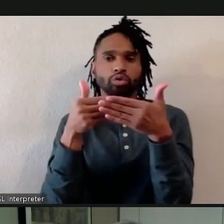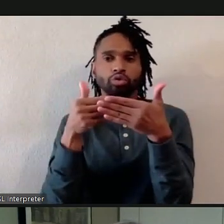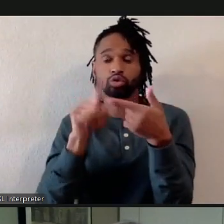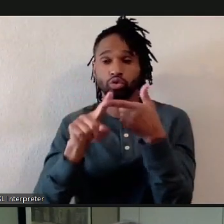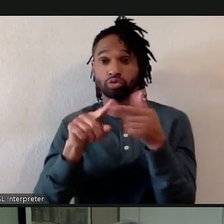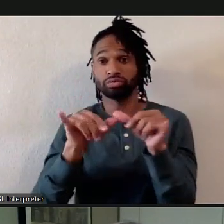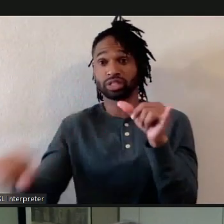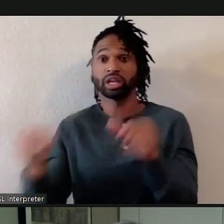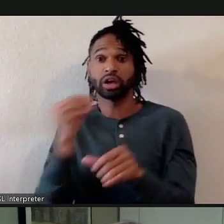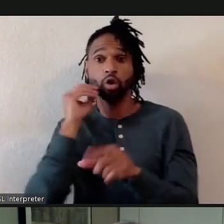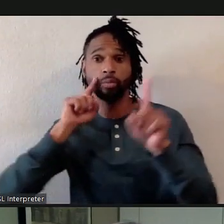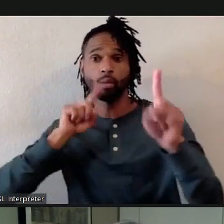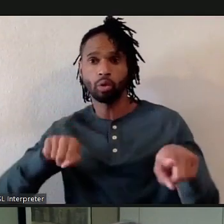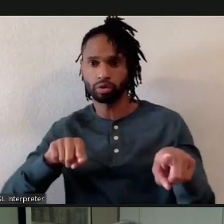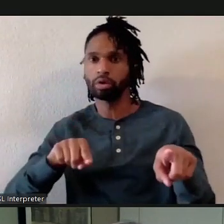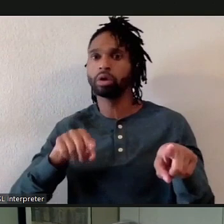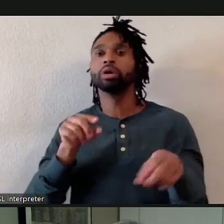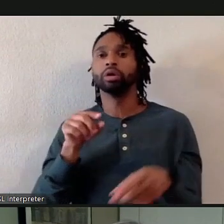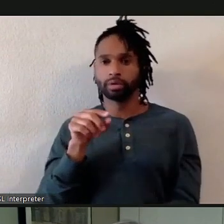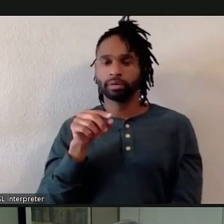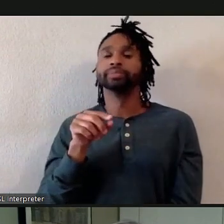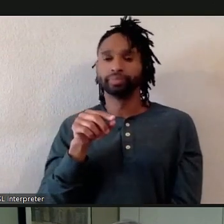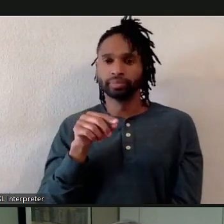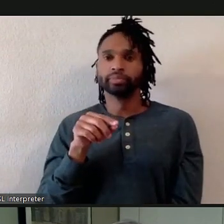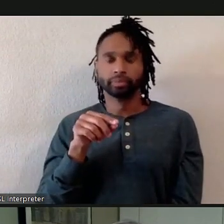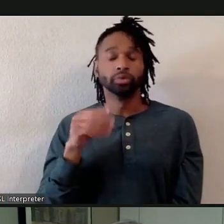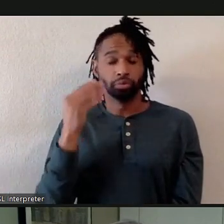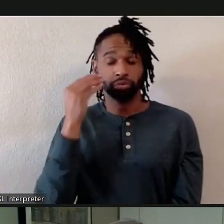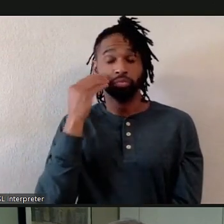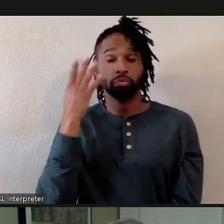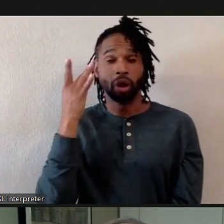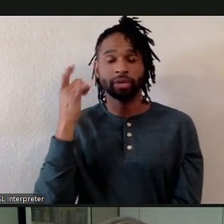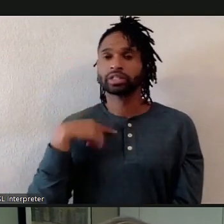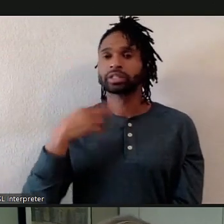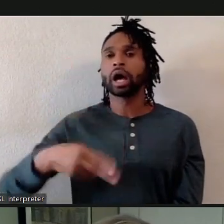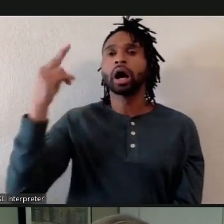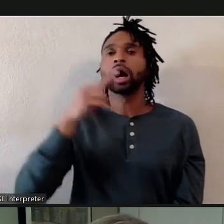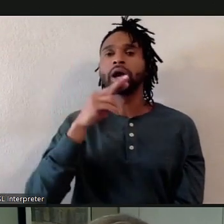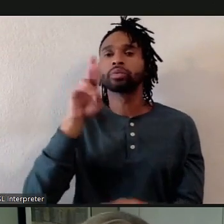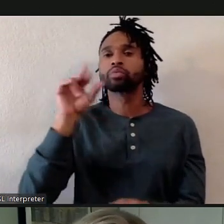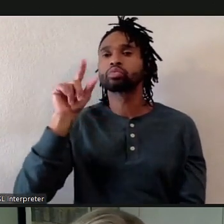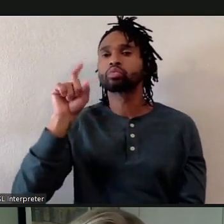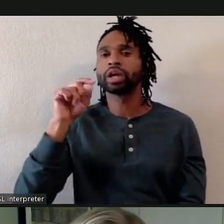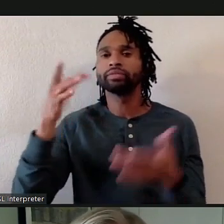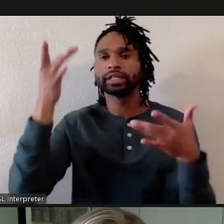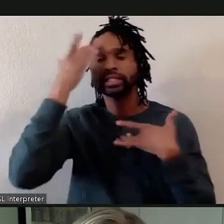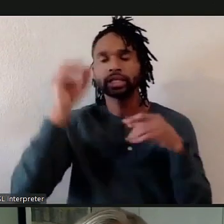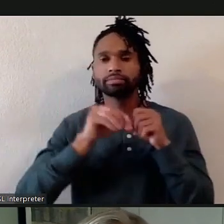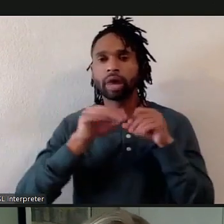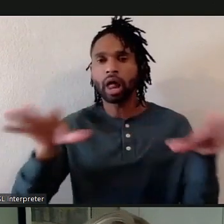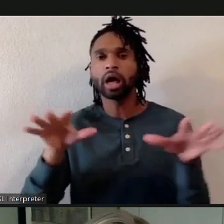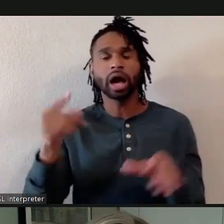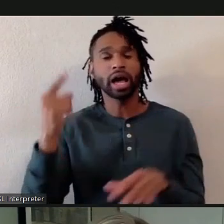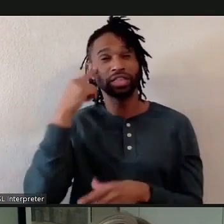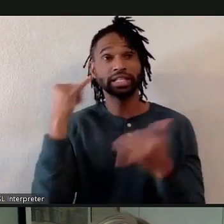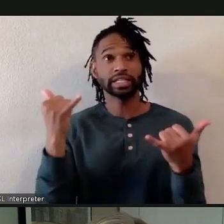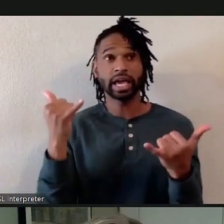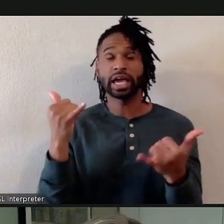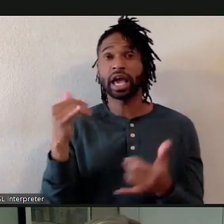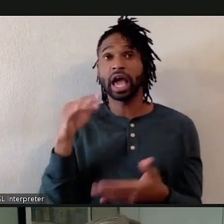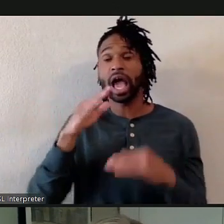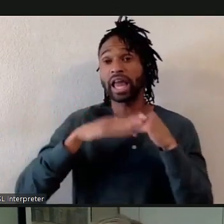further to the right on the dial, given the high rates of disease that we're seeing. I think today there are at least 18 counties